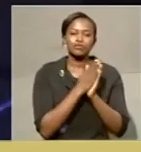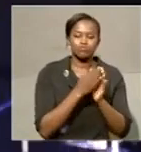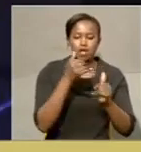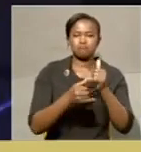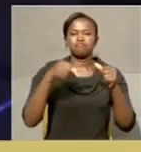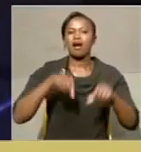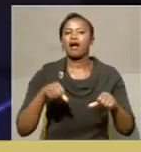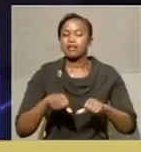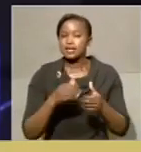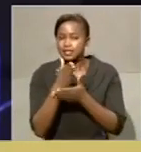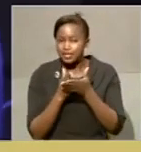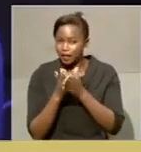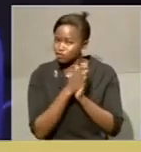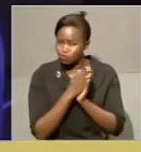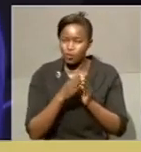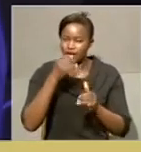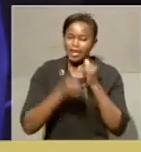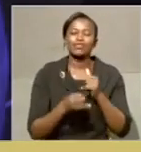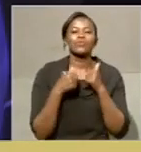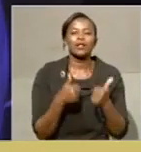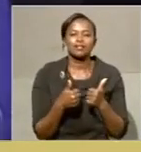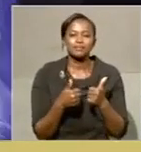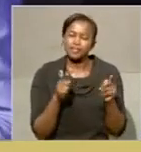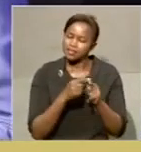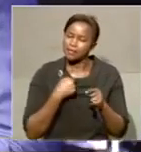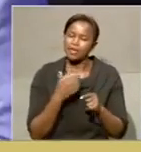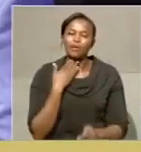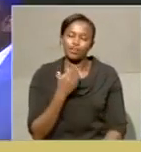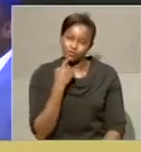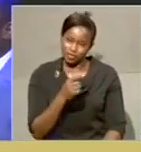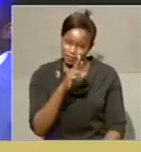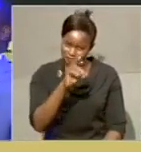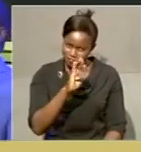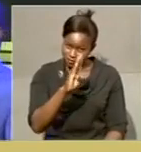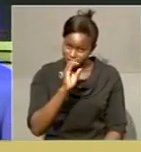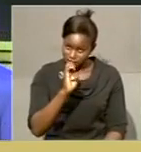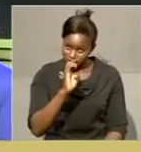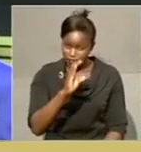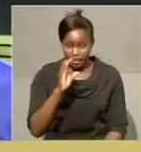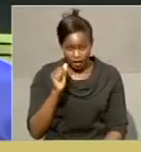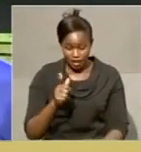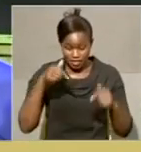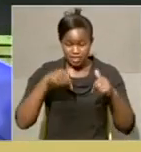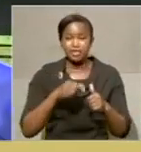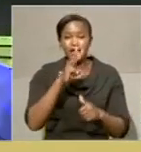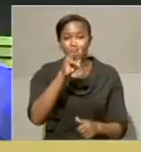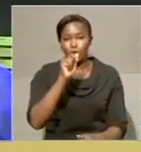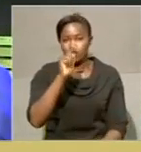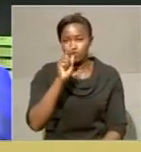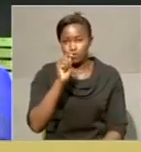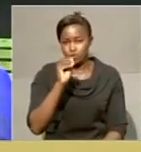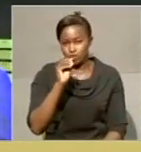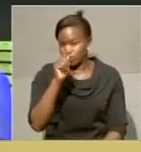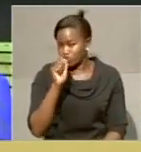badly. Some stories end up well. I want to say, Rebecca, in Watoto Church, we